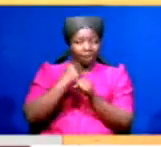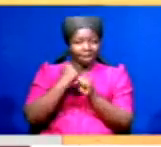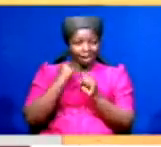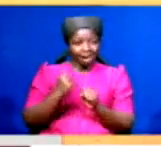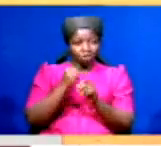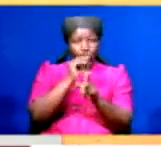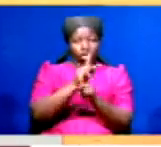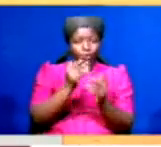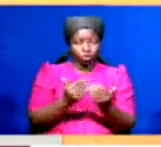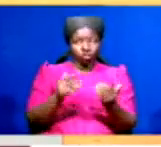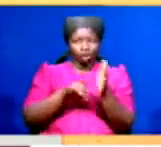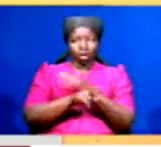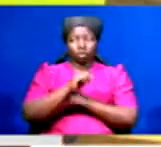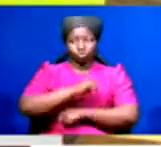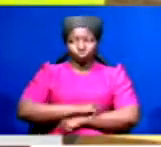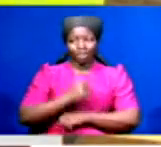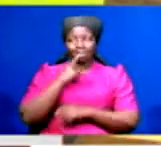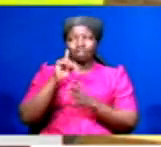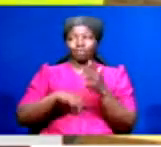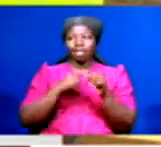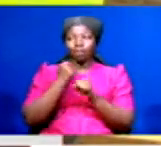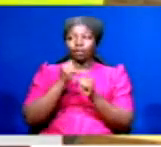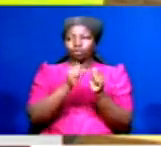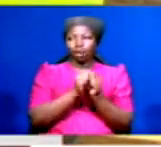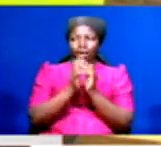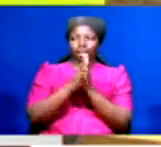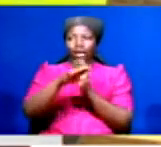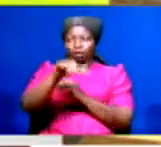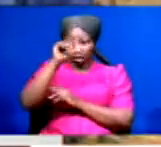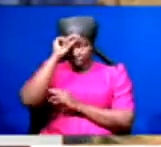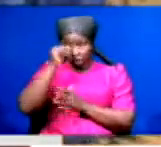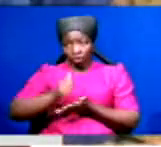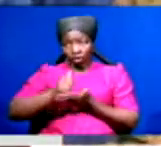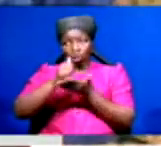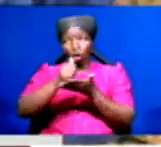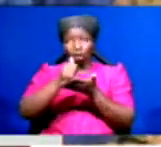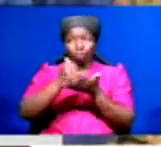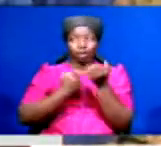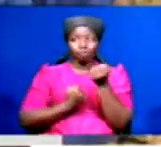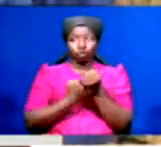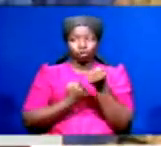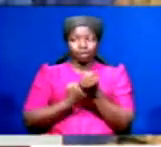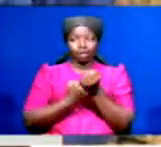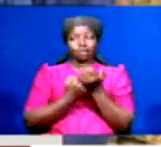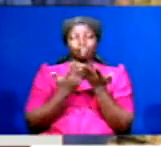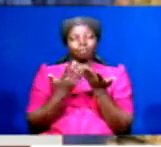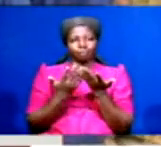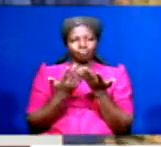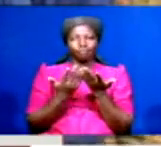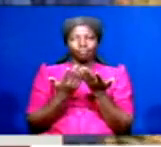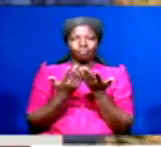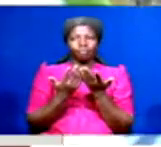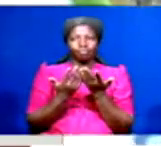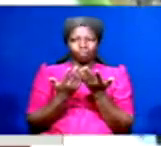Peter Paul says they are working closely with the county governments to help respond to the humanitarian crisis occasioned by the current